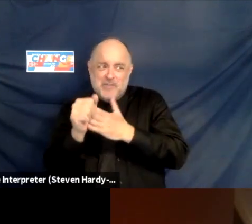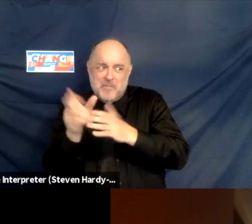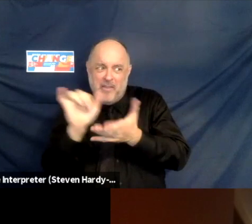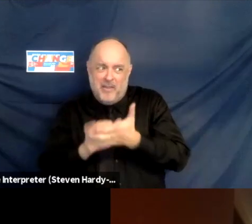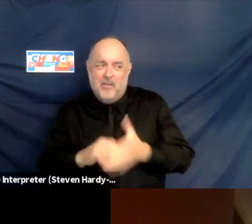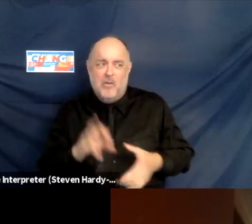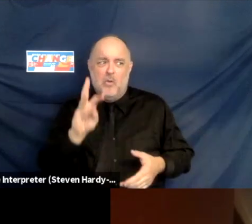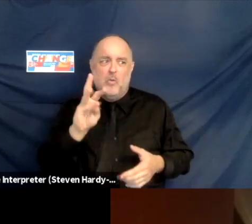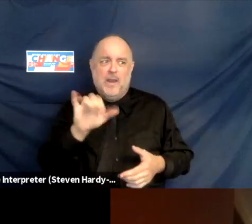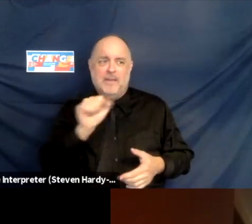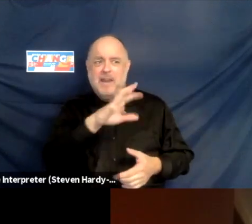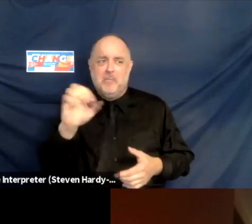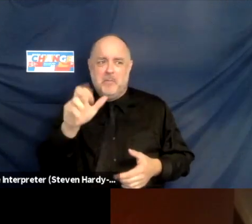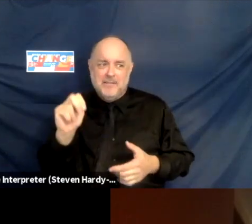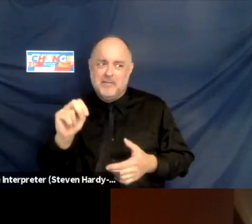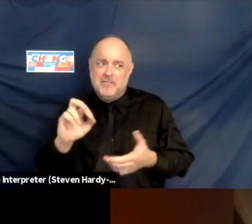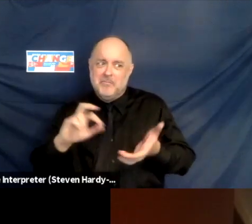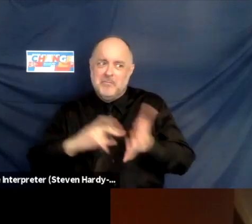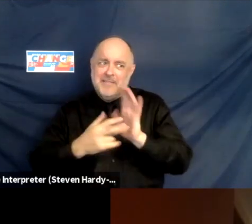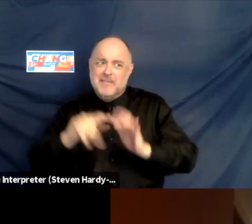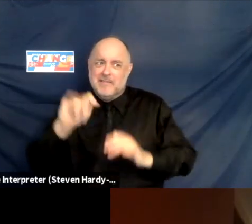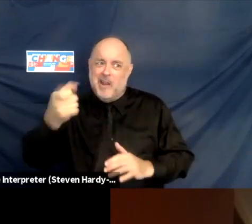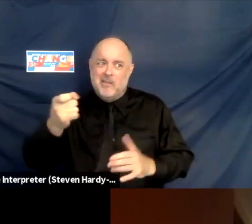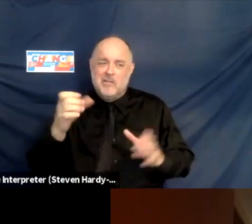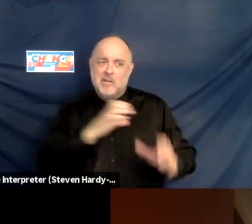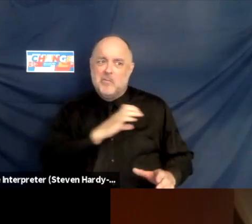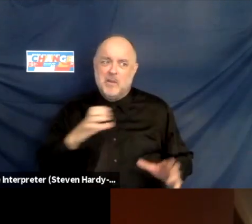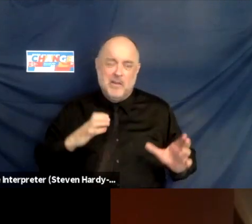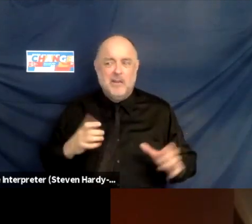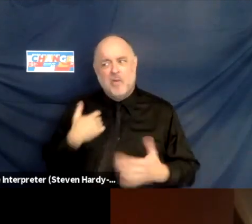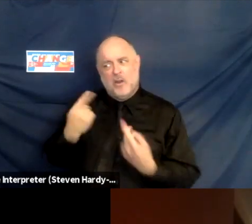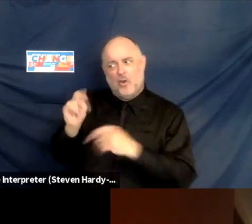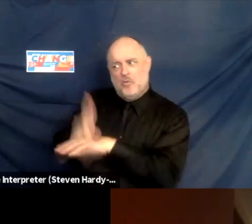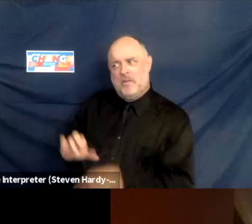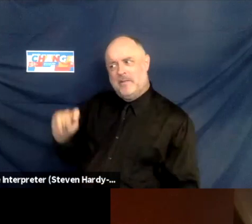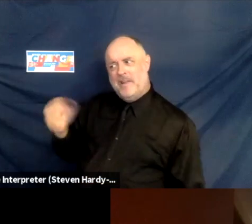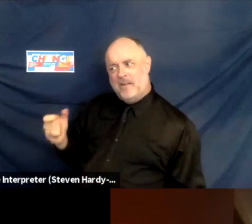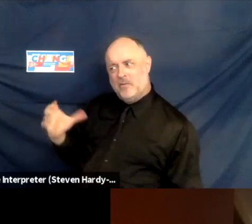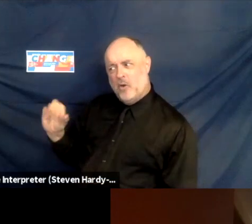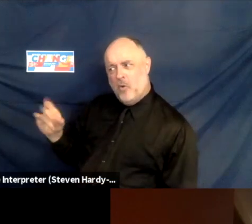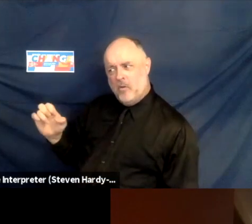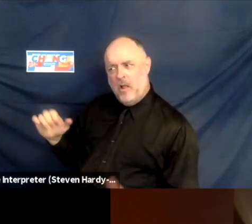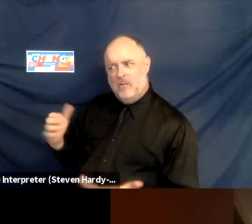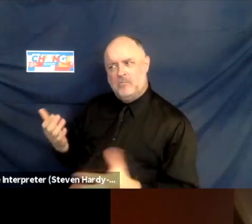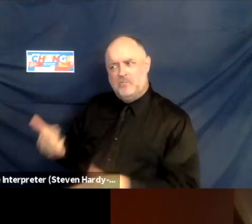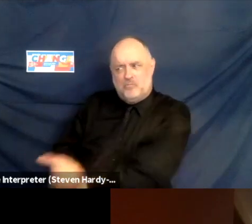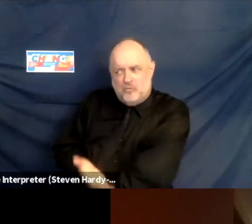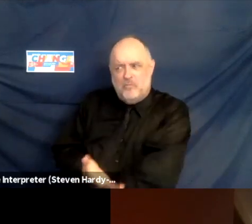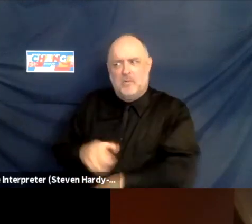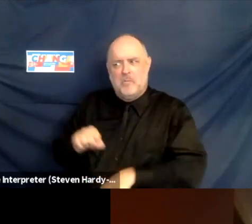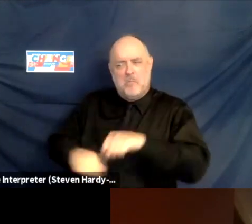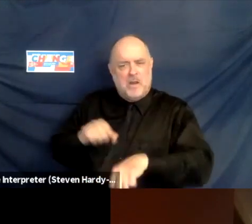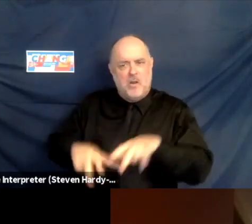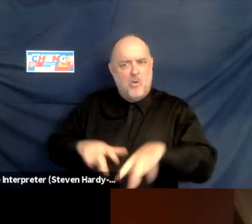committee. And so he has been looking for ways to use the tax code to help with building biking and walking infrastructure. He's